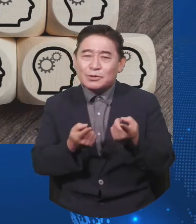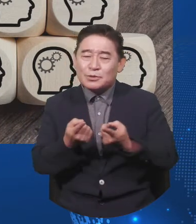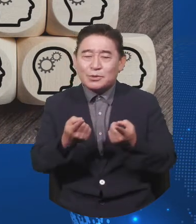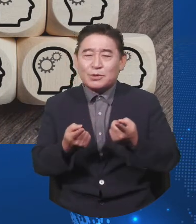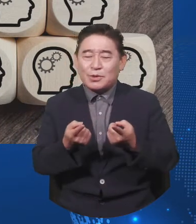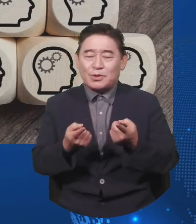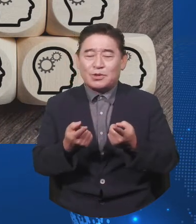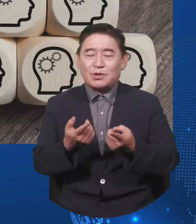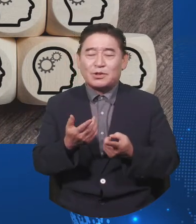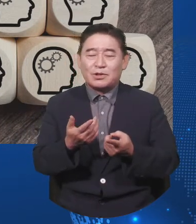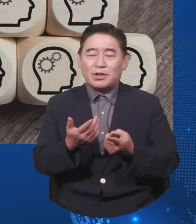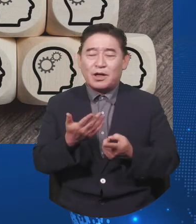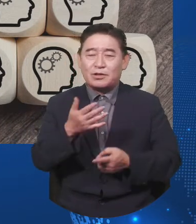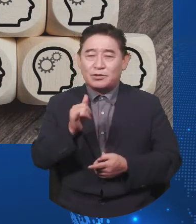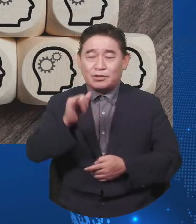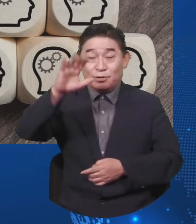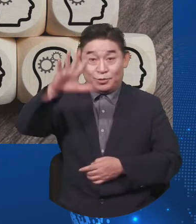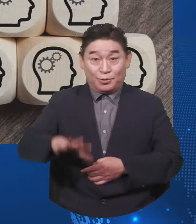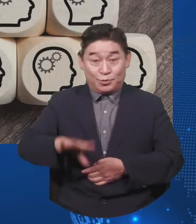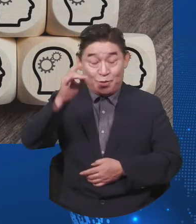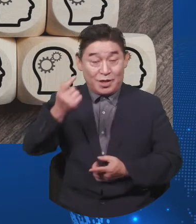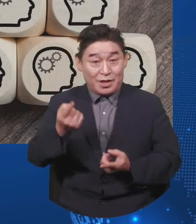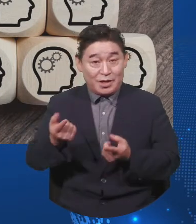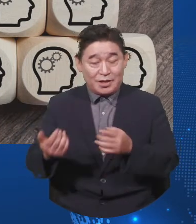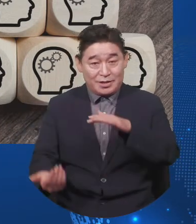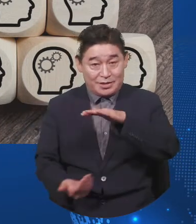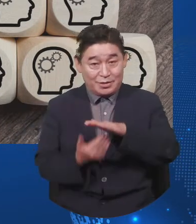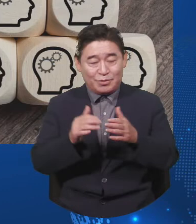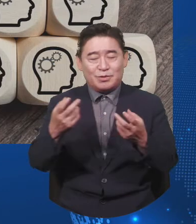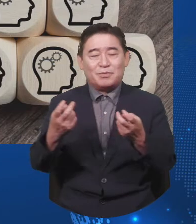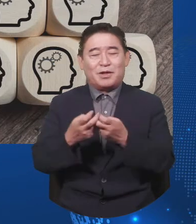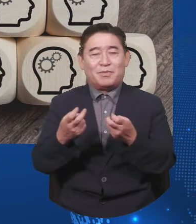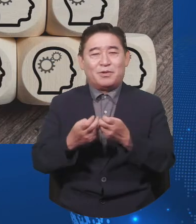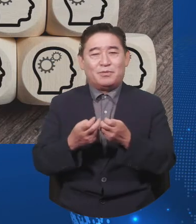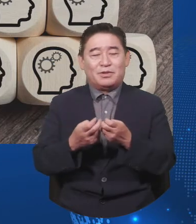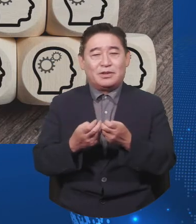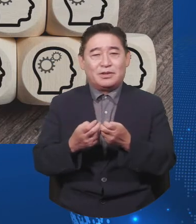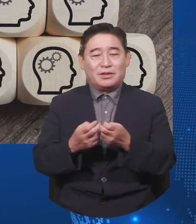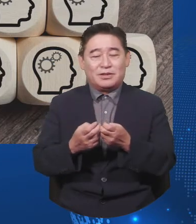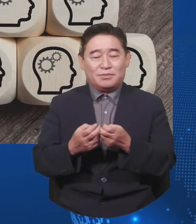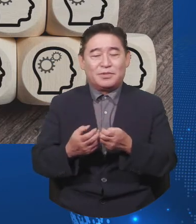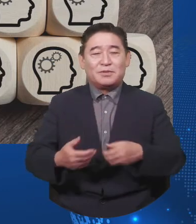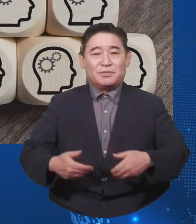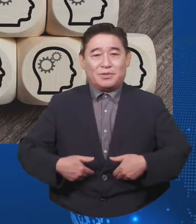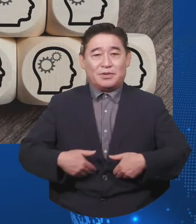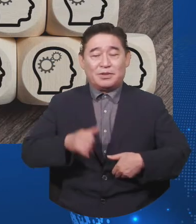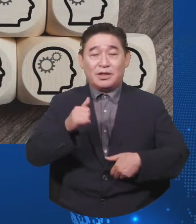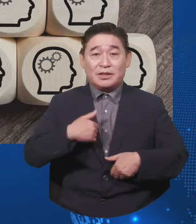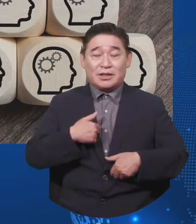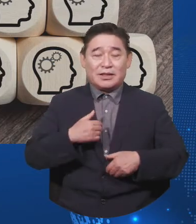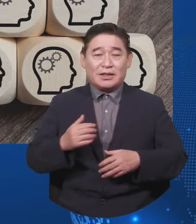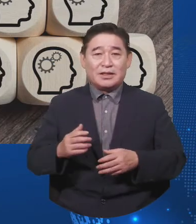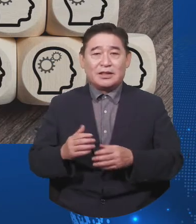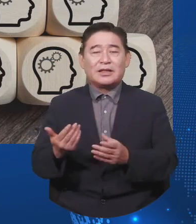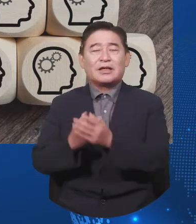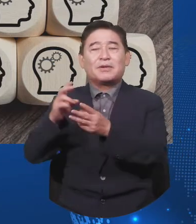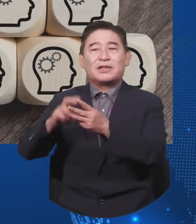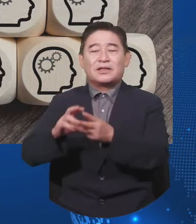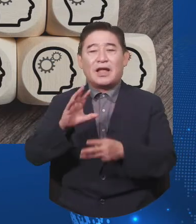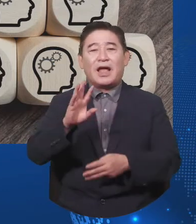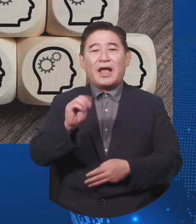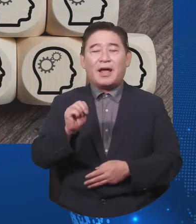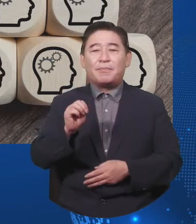else. And at the Development Center, we have our Emerging Markets Networks, MNET, which does